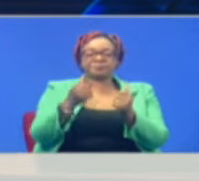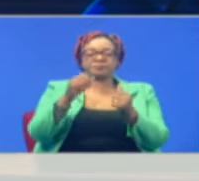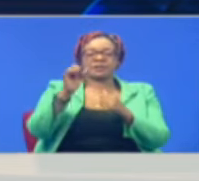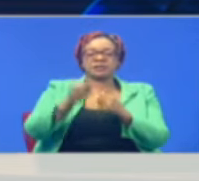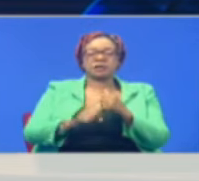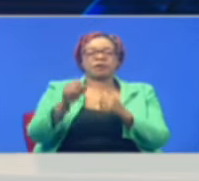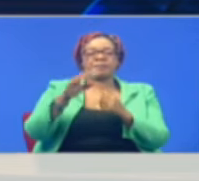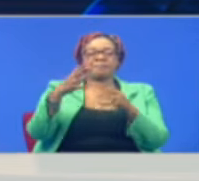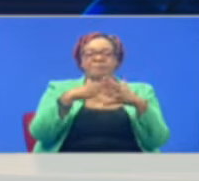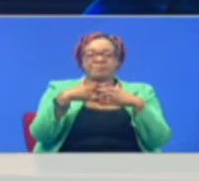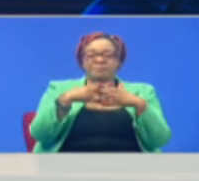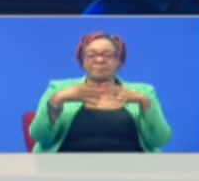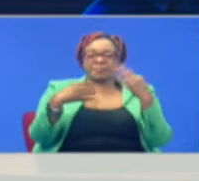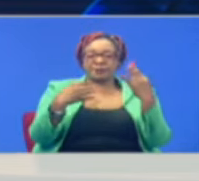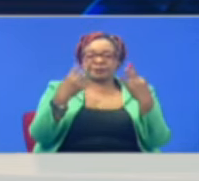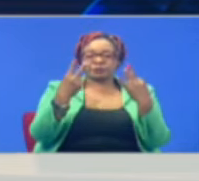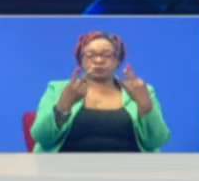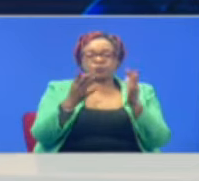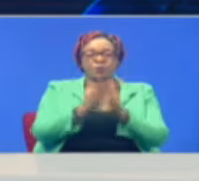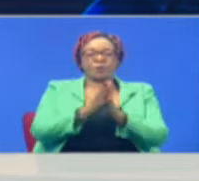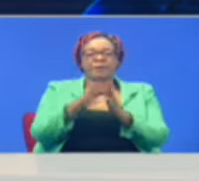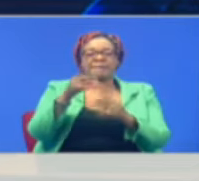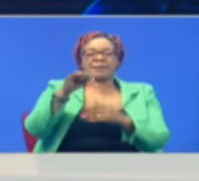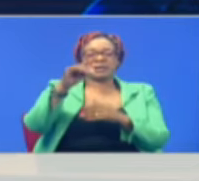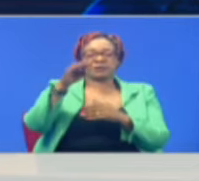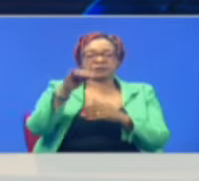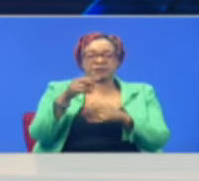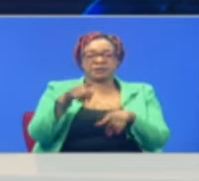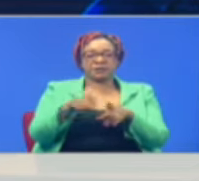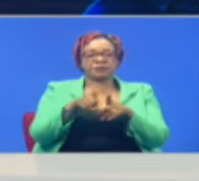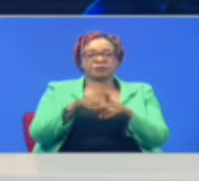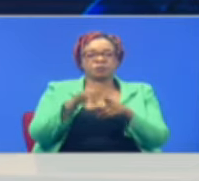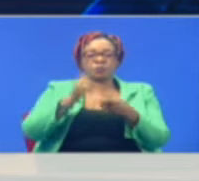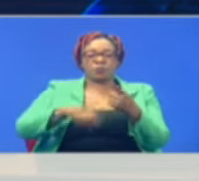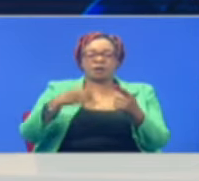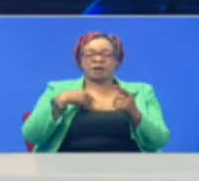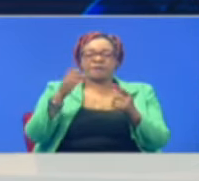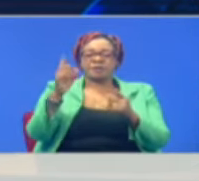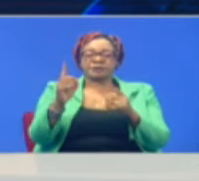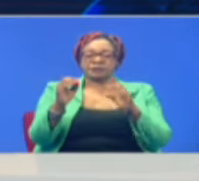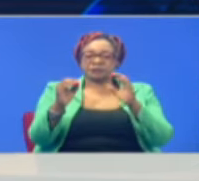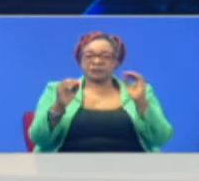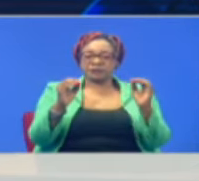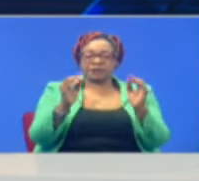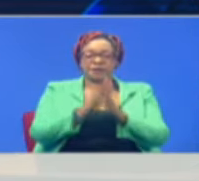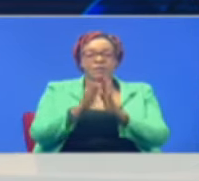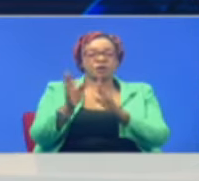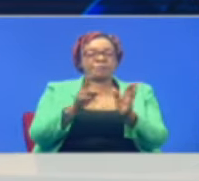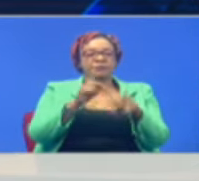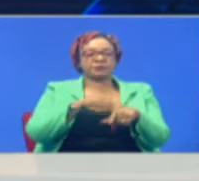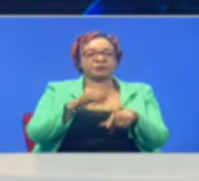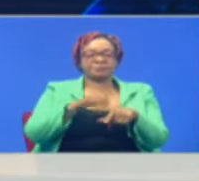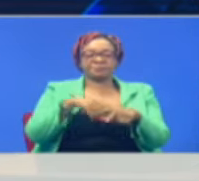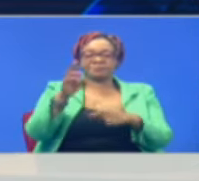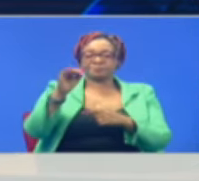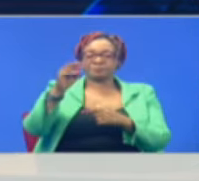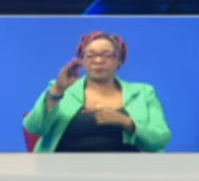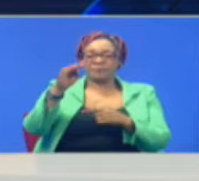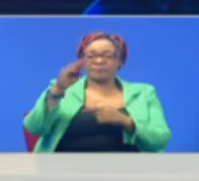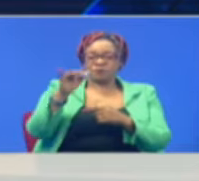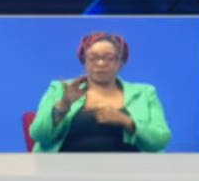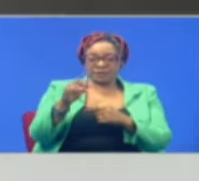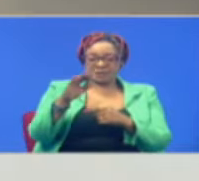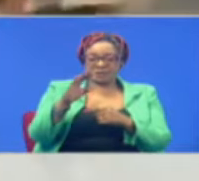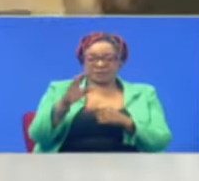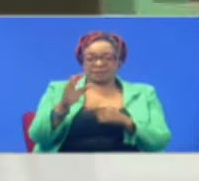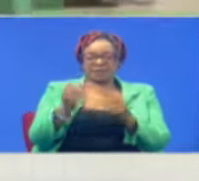Palmeiras 3-2 on post-match penalties after what was a 0-0 draw in normal time. European champions Bayern Munich are